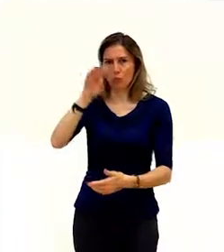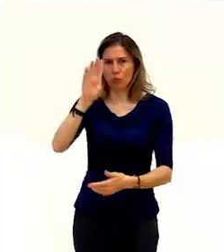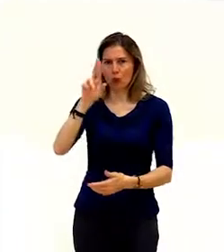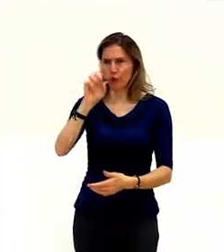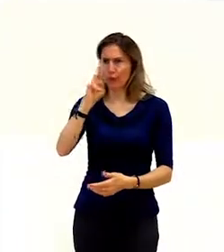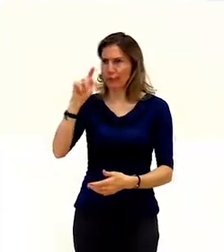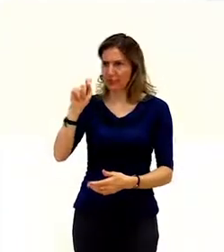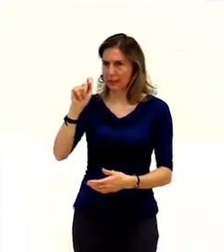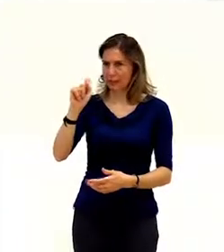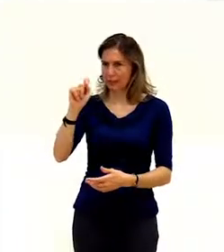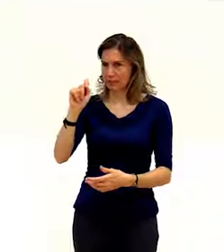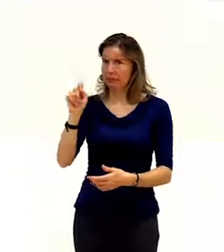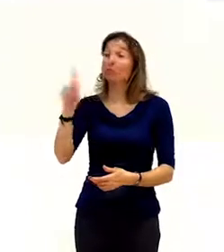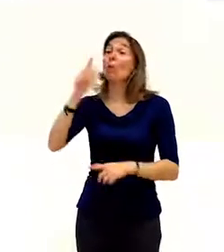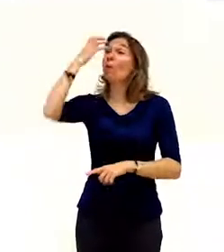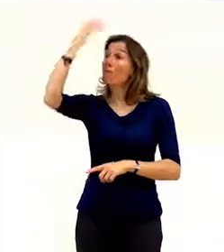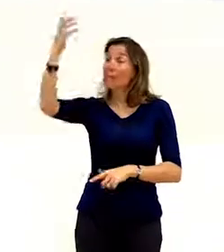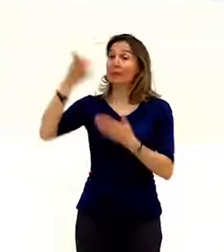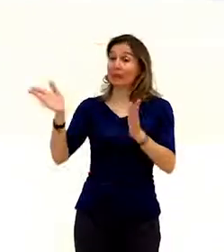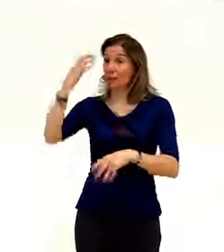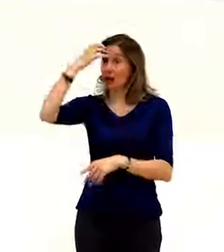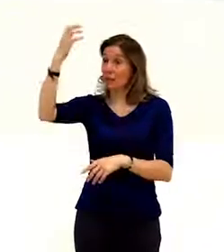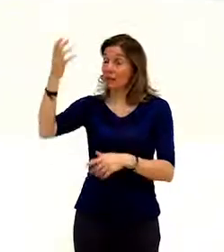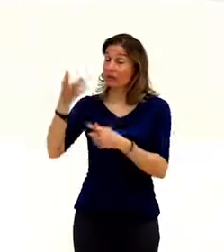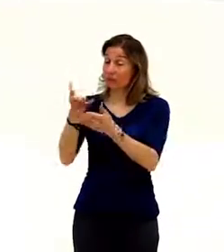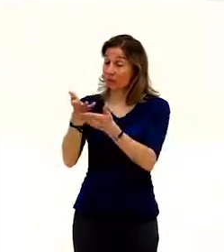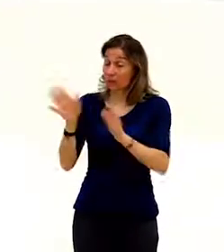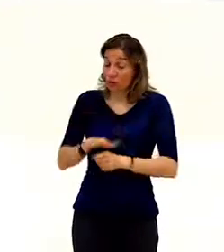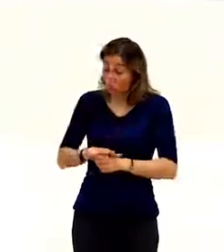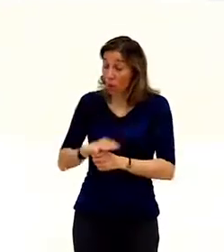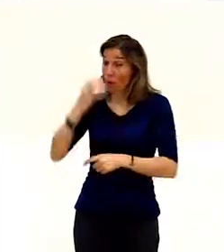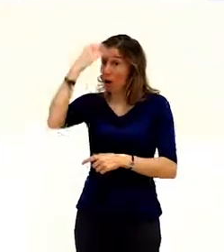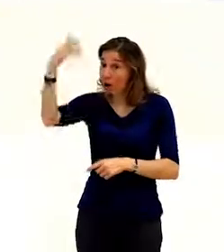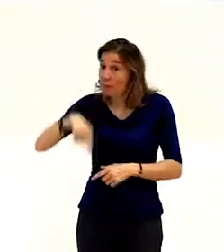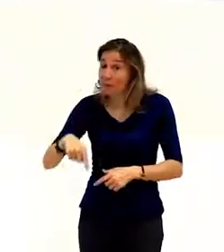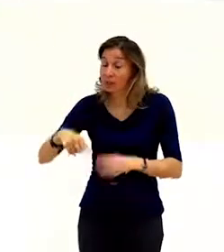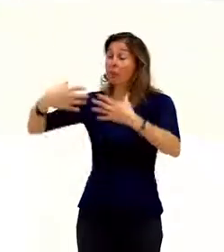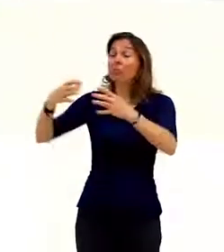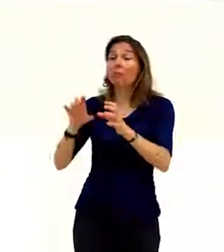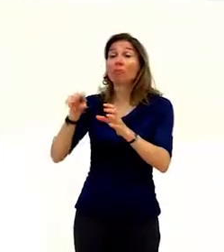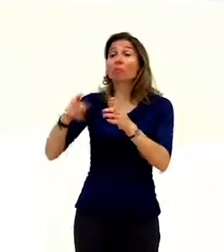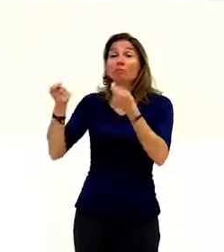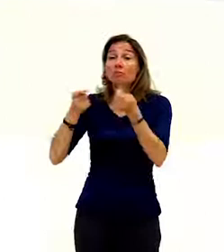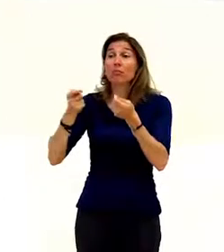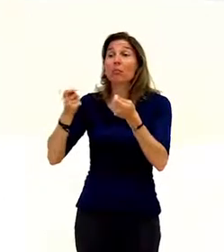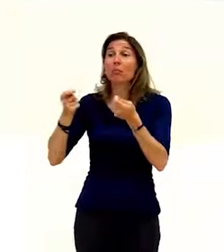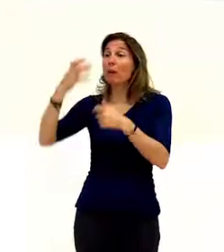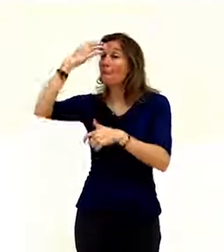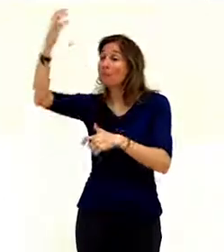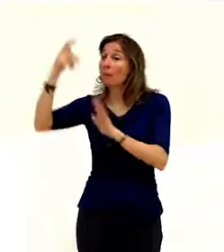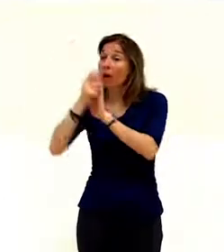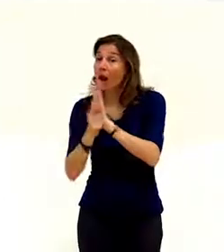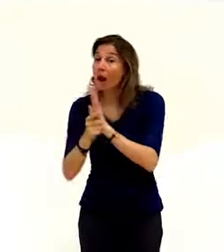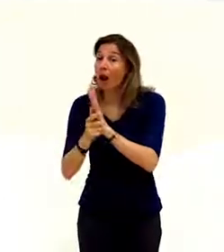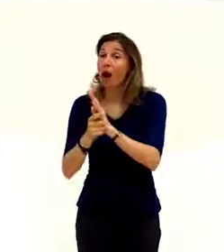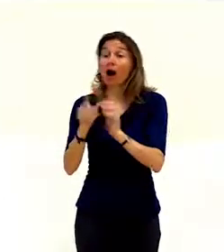the ability of the public sector, the government, the local government, the bodies governed by public law,